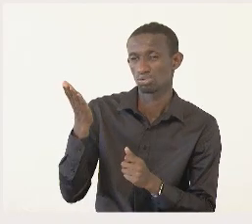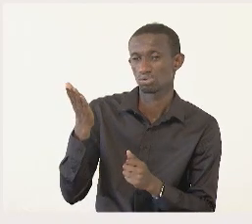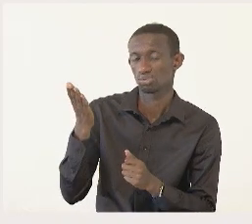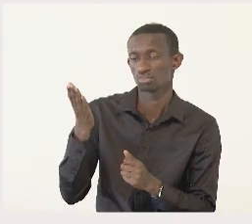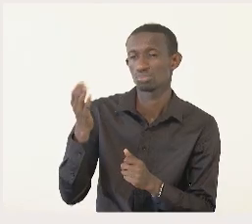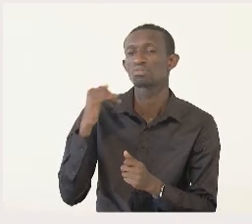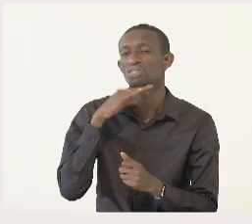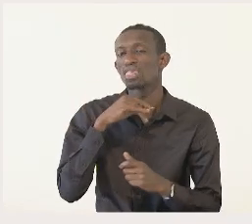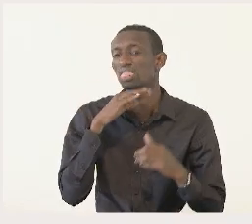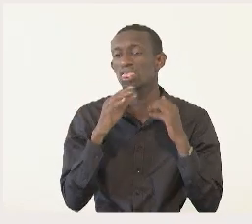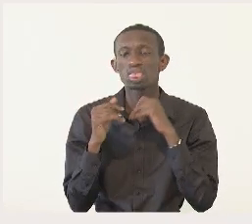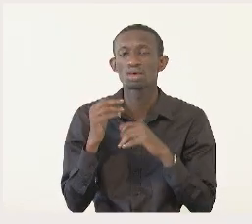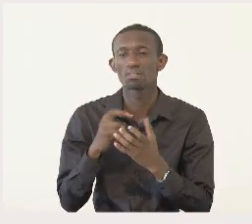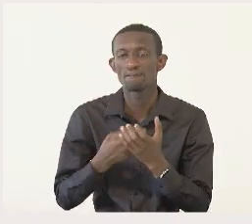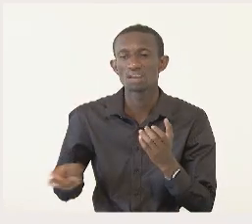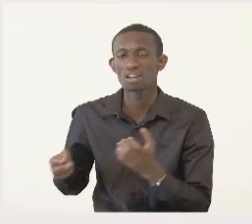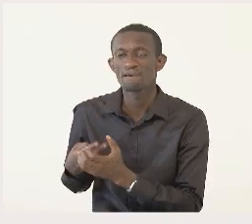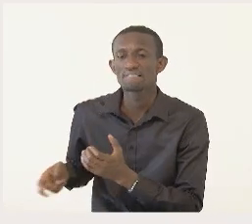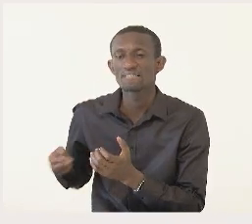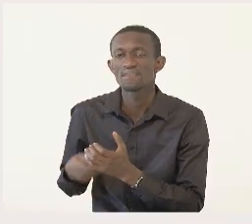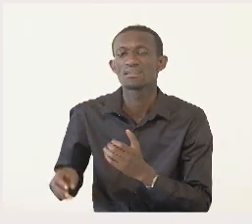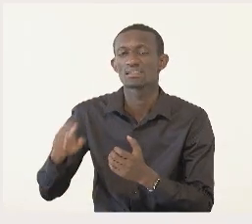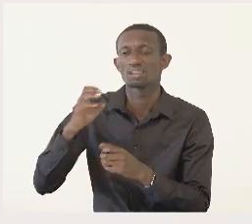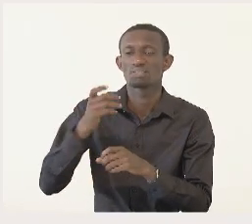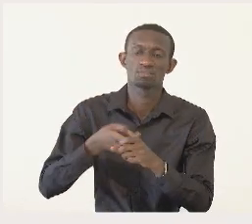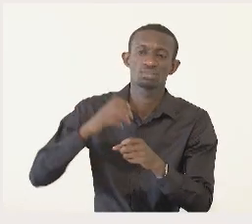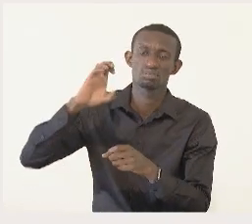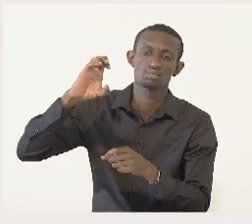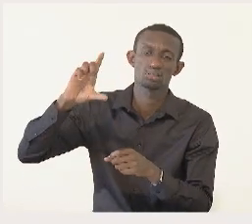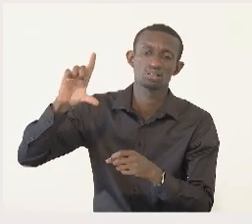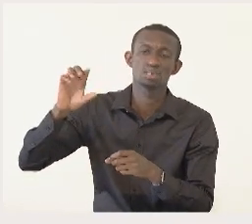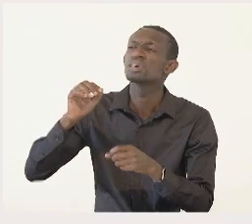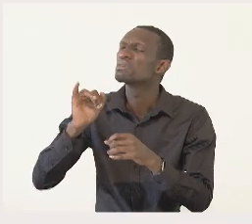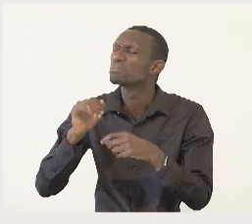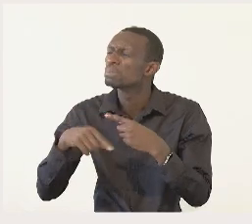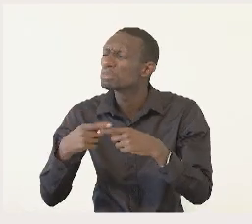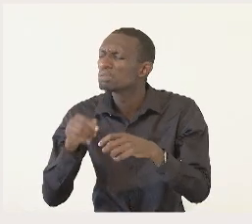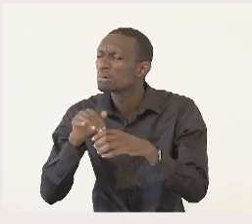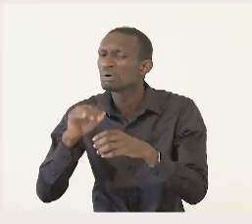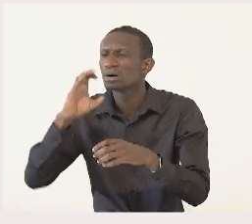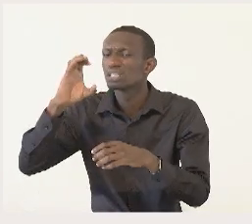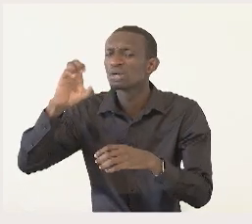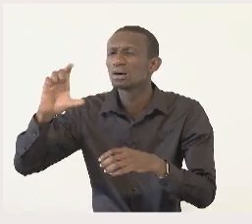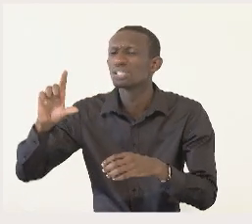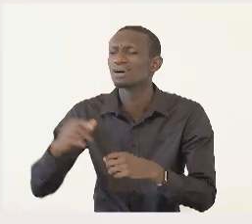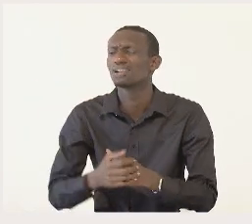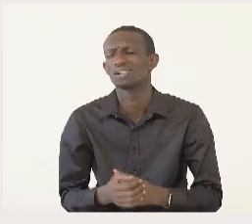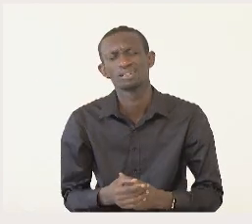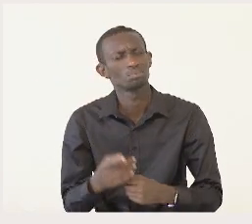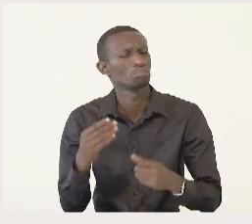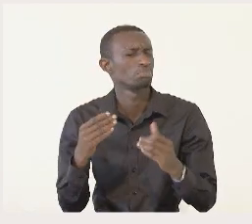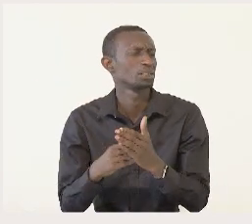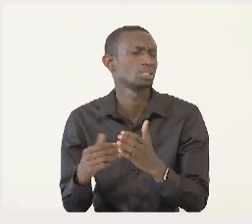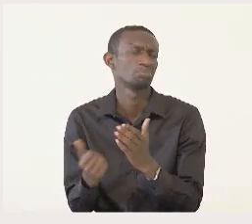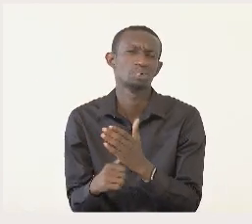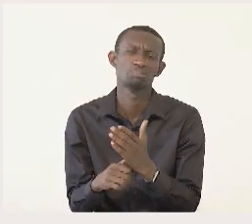from cells. Because if they are toxic to the cells, they can affect the functioning of the cells and eventually can cause also the